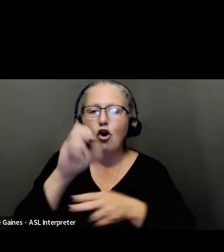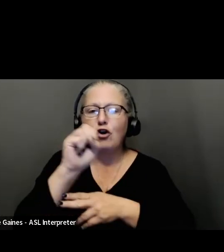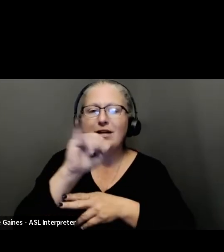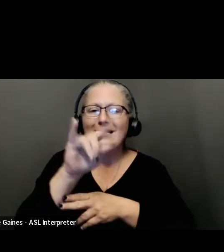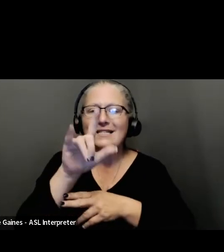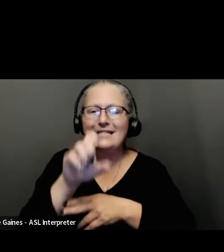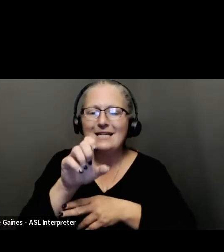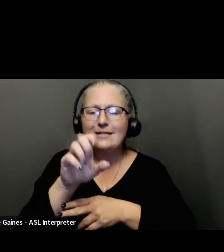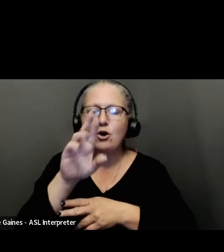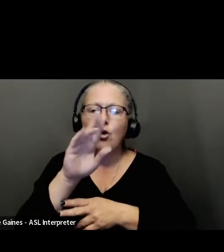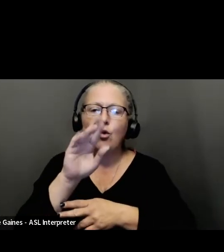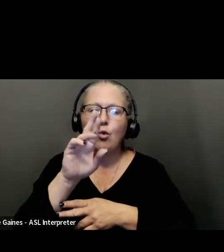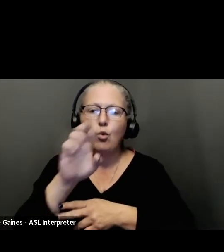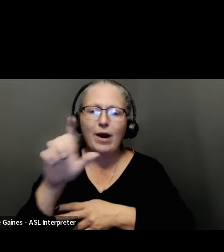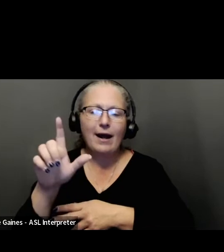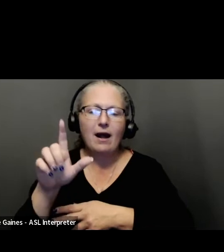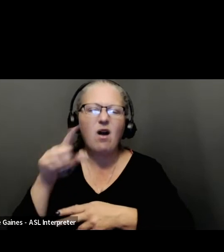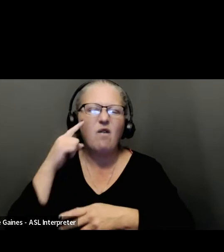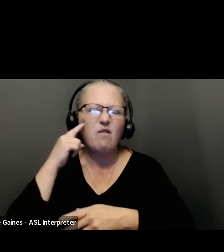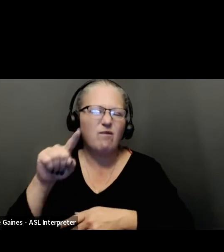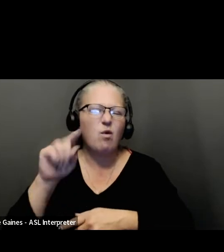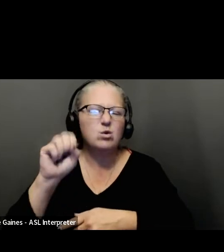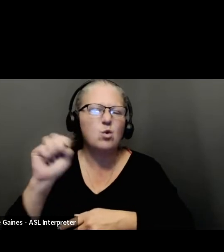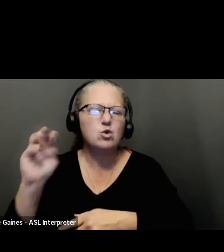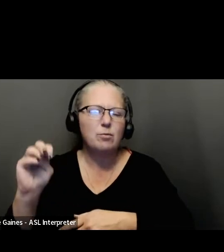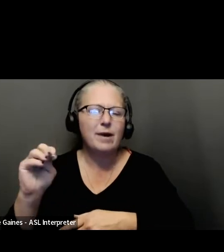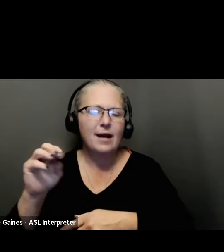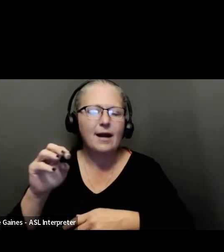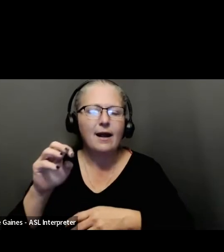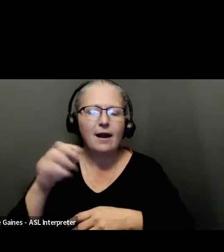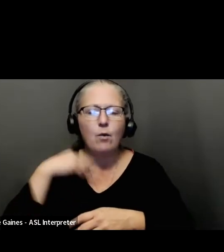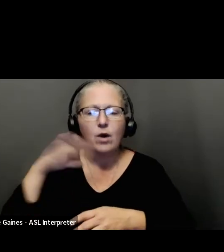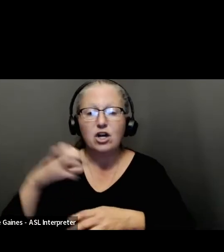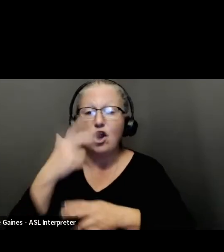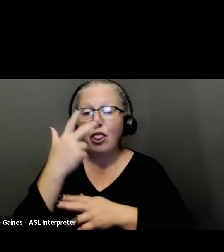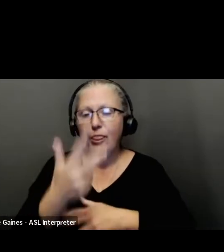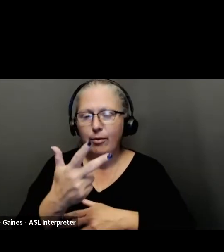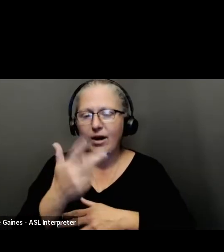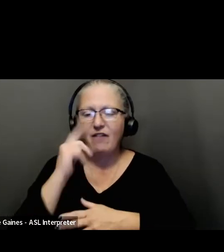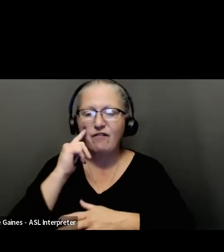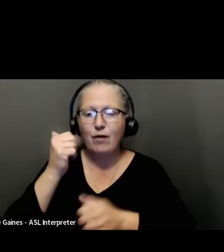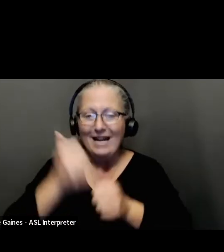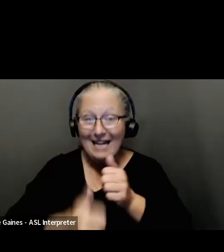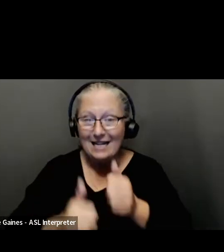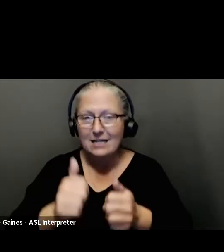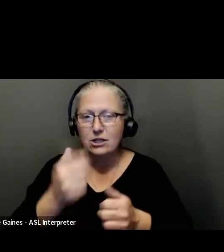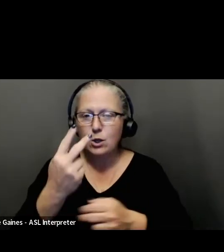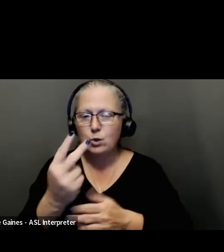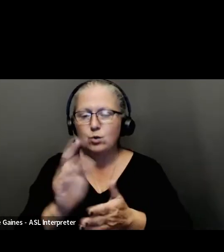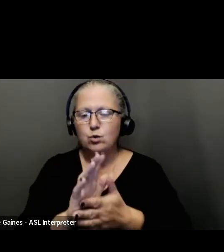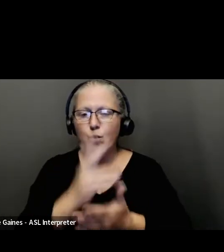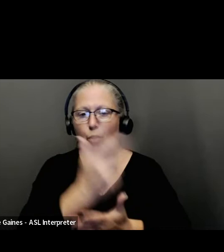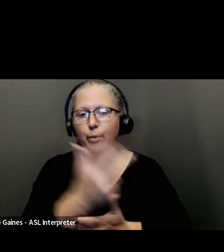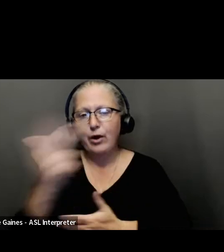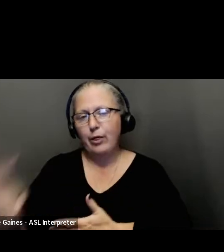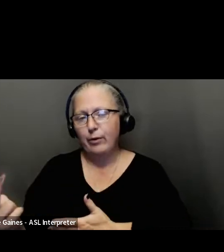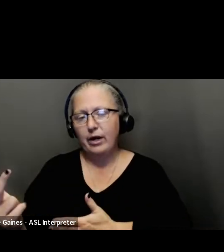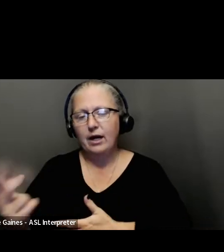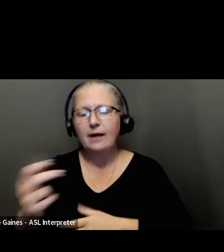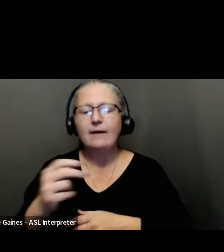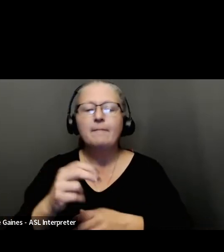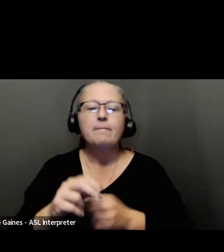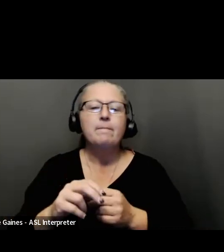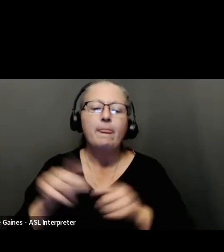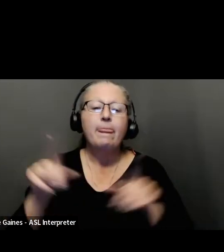those are intended for social media. And so we've done 3 of those for each of the 2 schools. And I have to